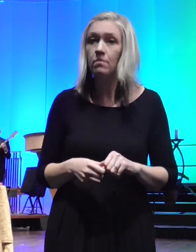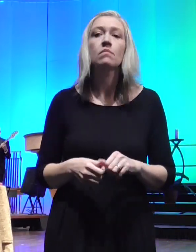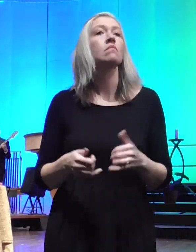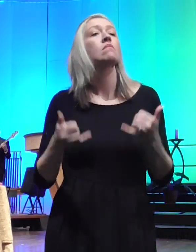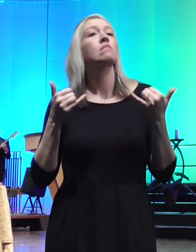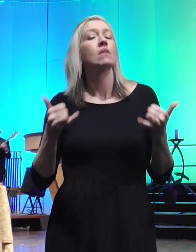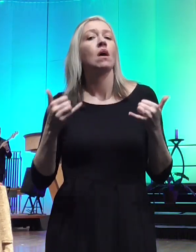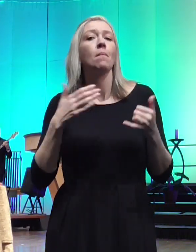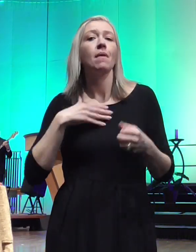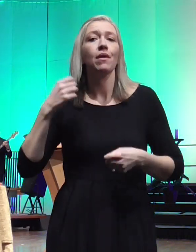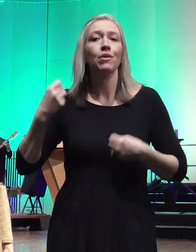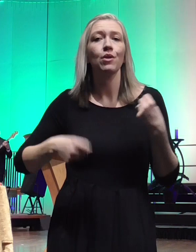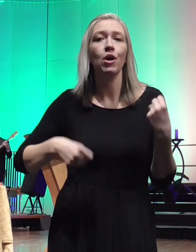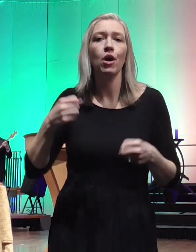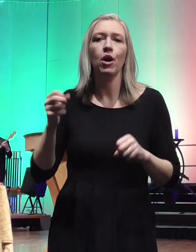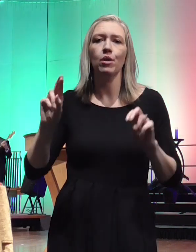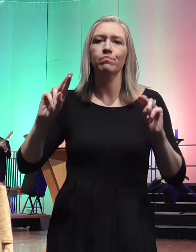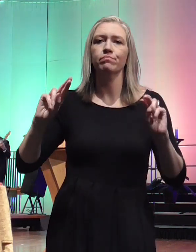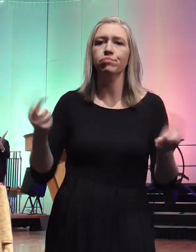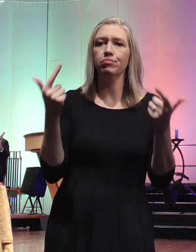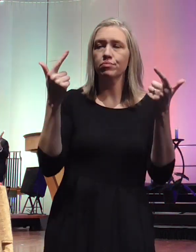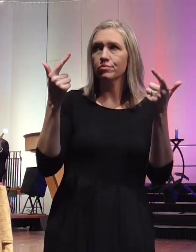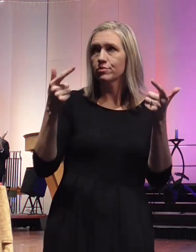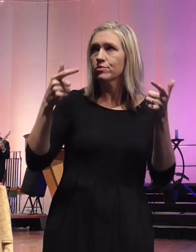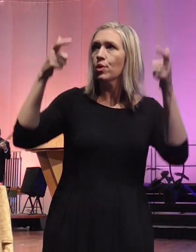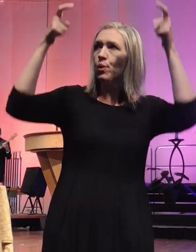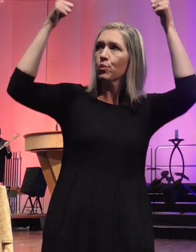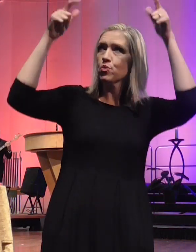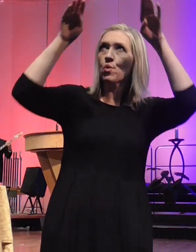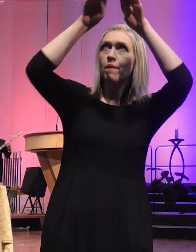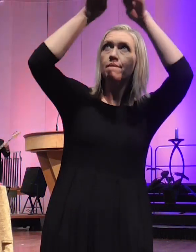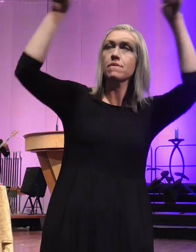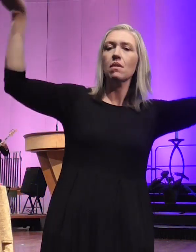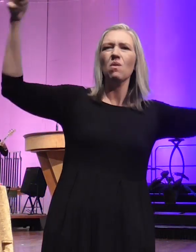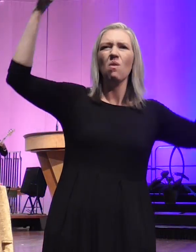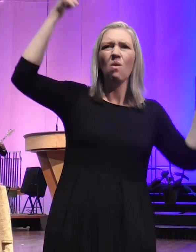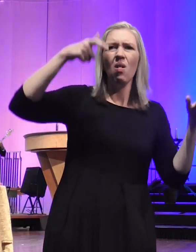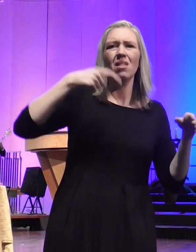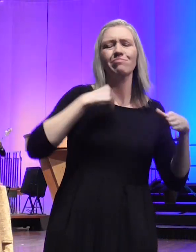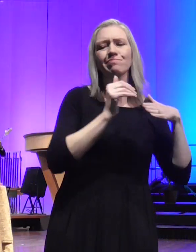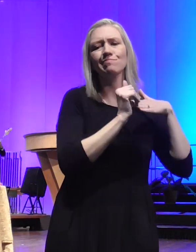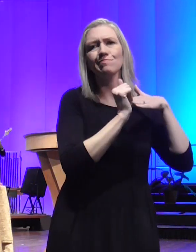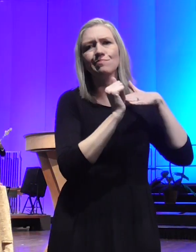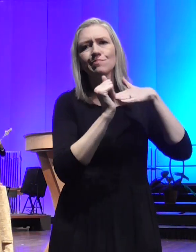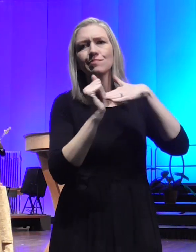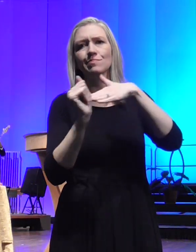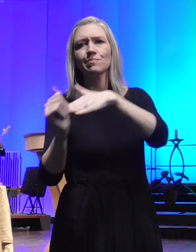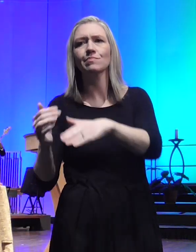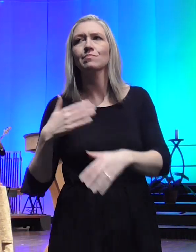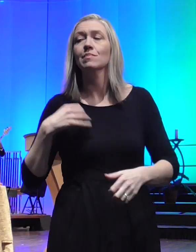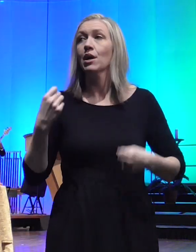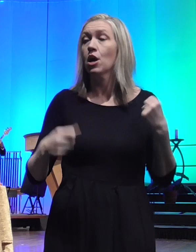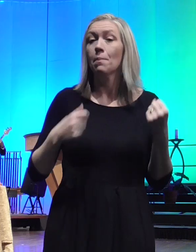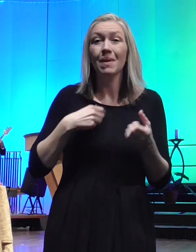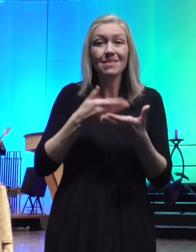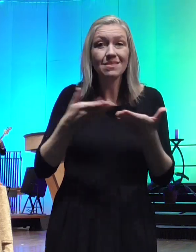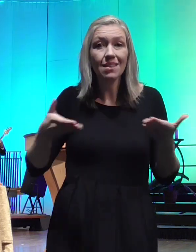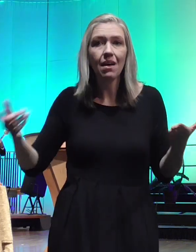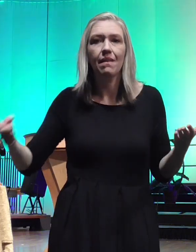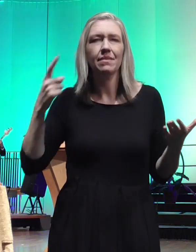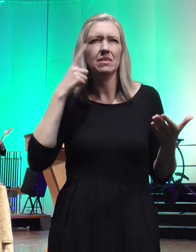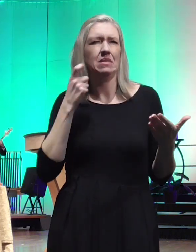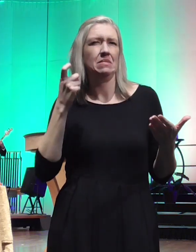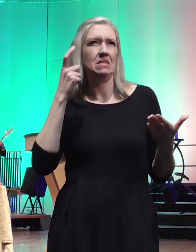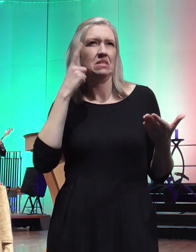Now I'm towing my car, there's a hole in the roof. My possessions are causing me suspicion, but